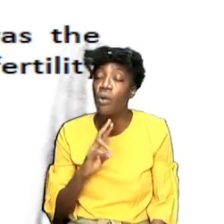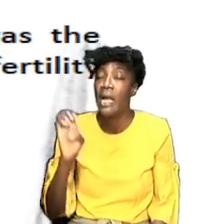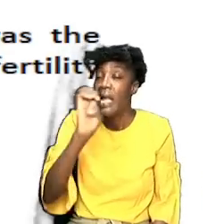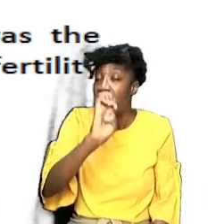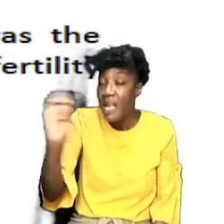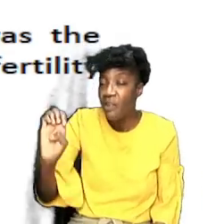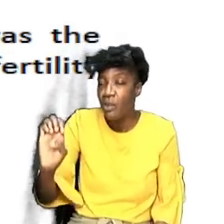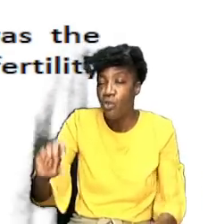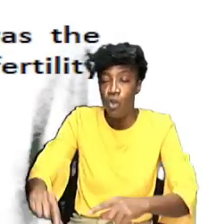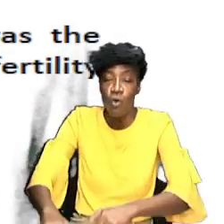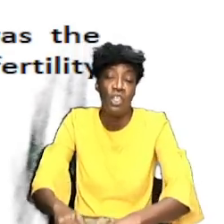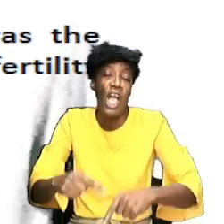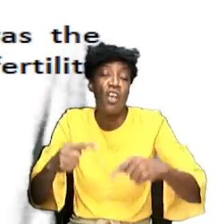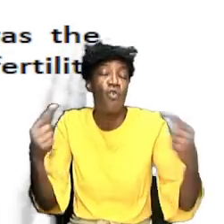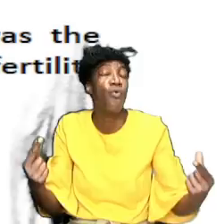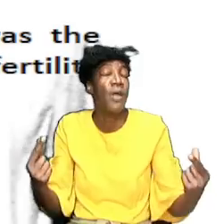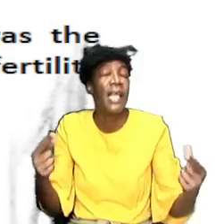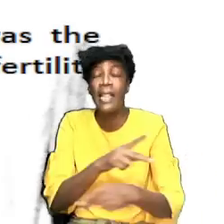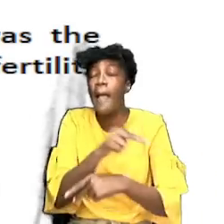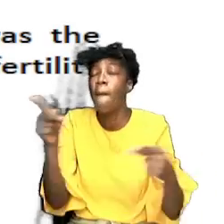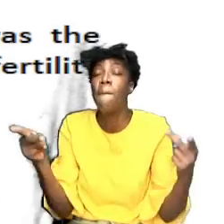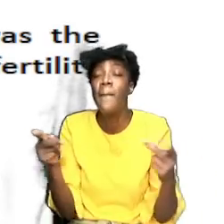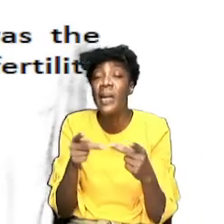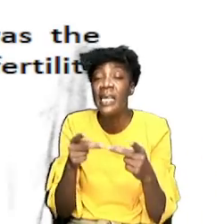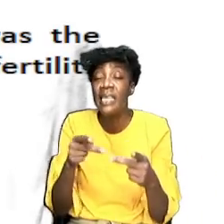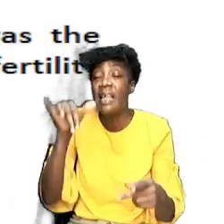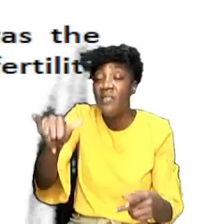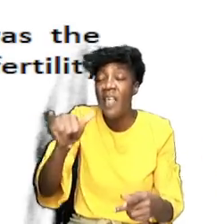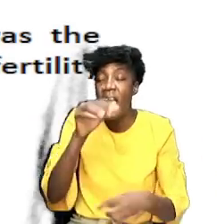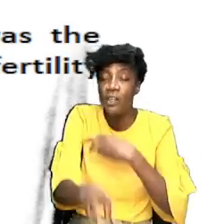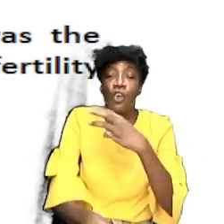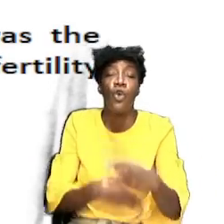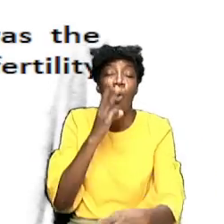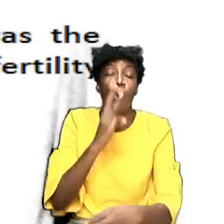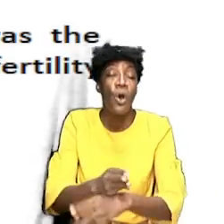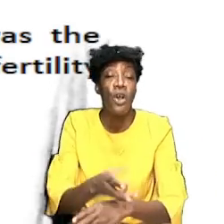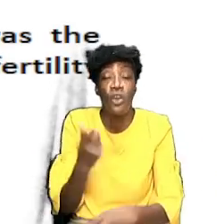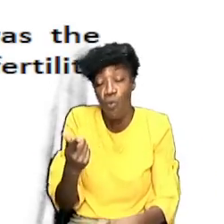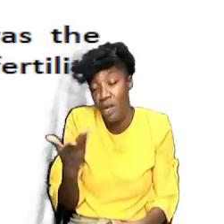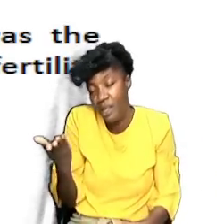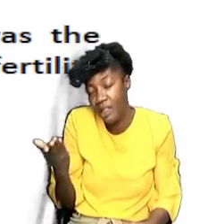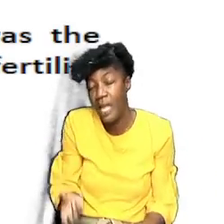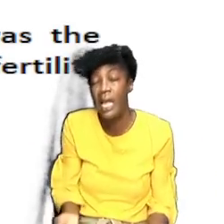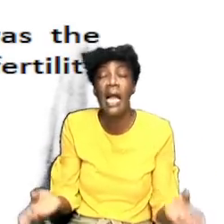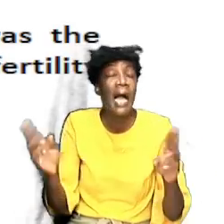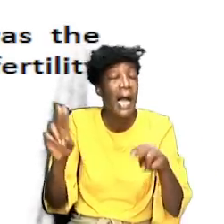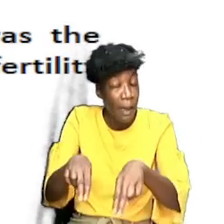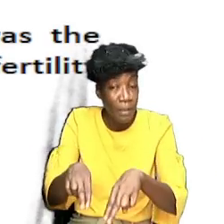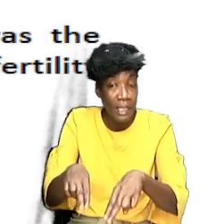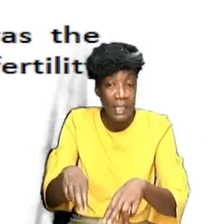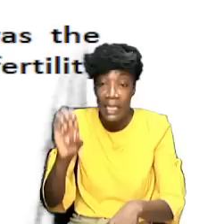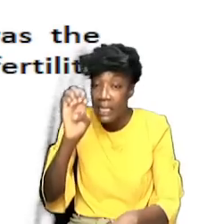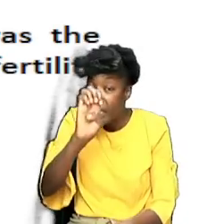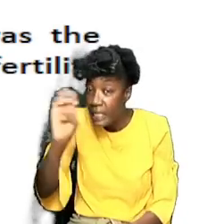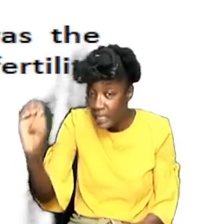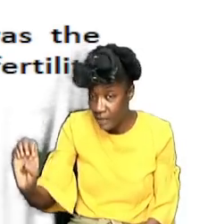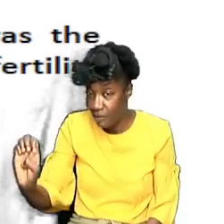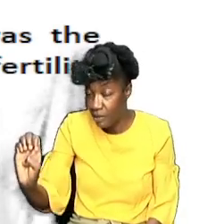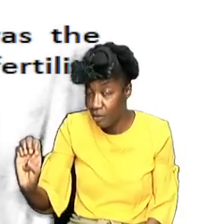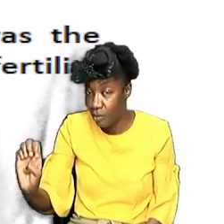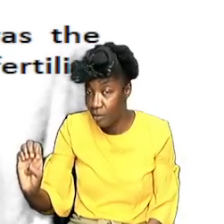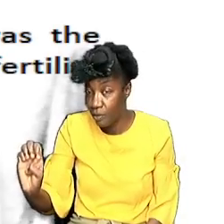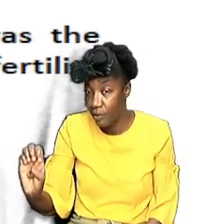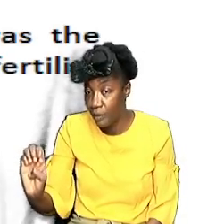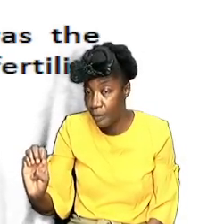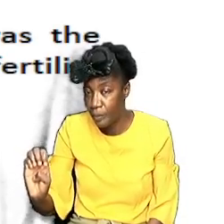in that side of the world. All right. Now, one of the things that happened also in Ephesus is that the city